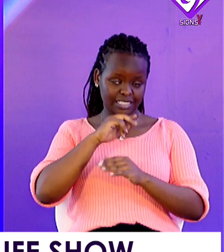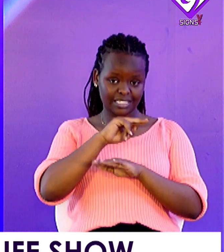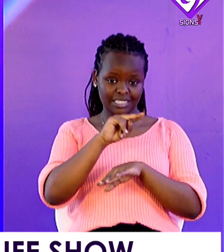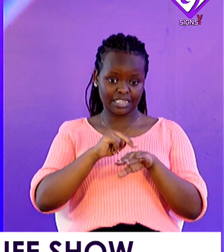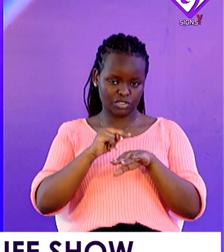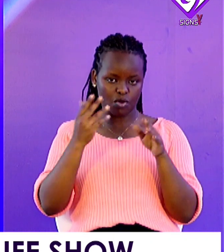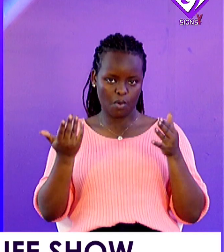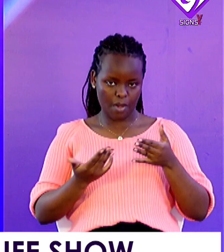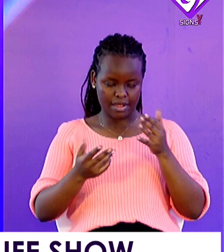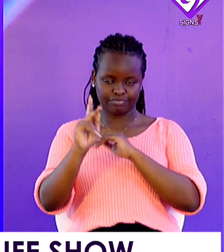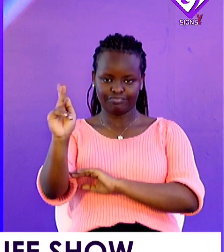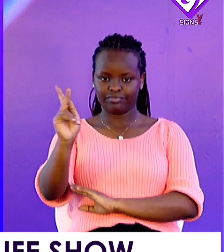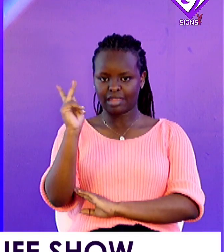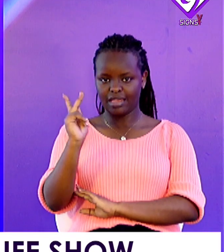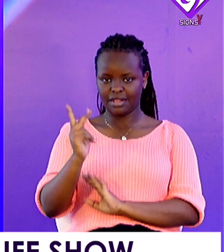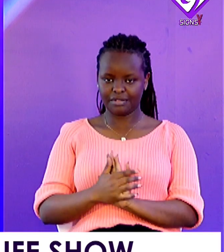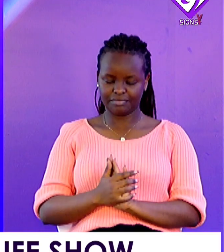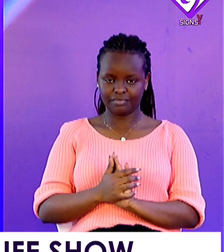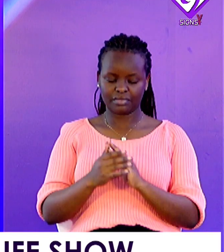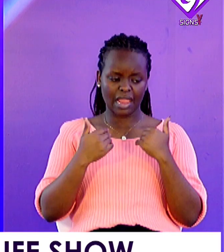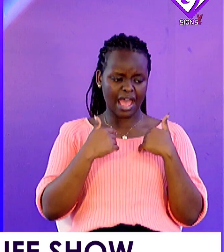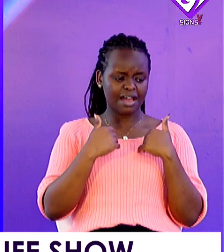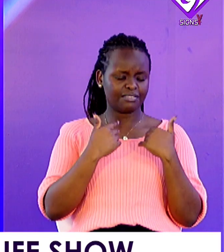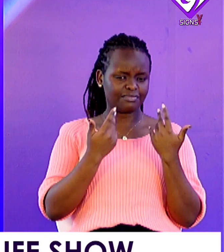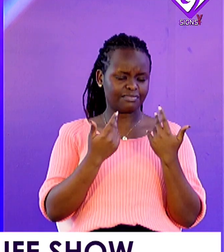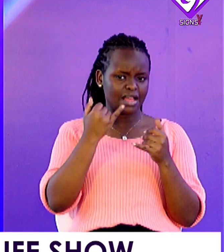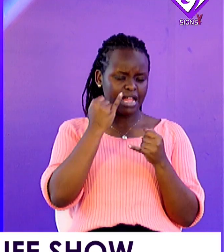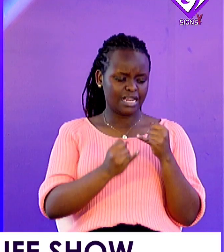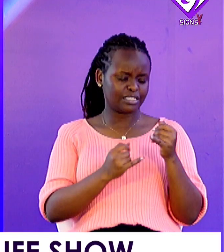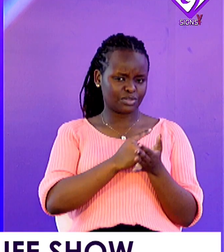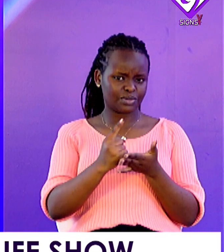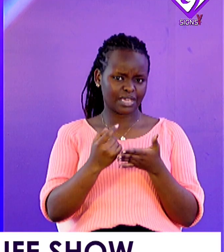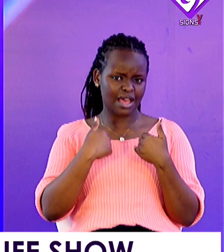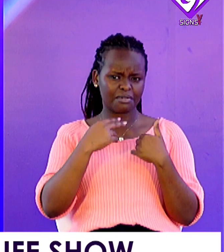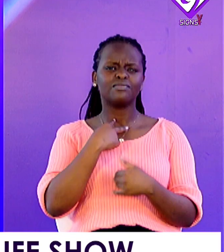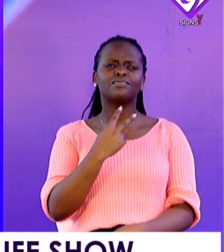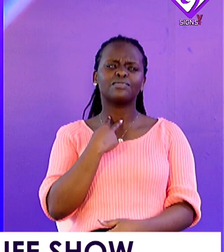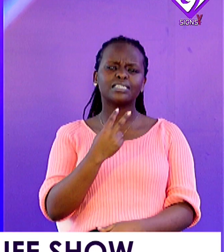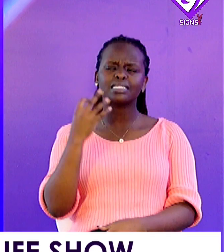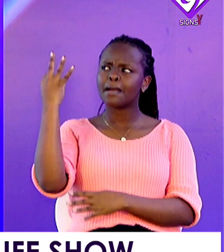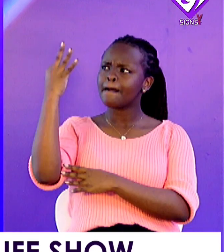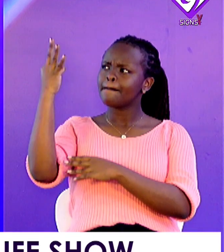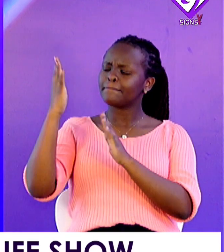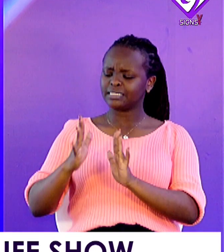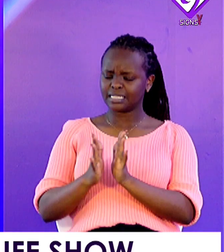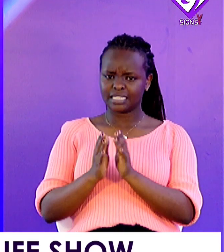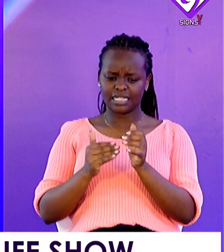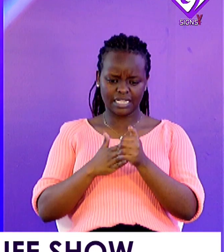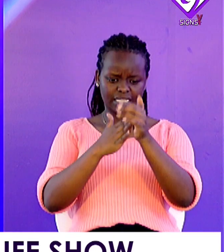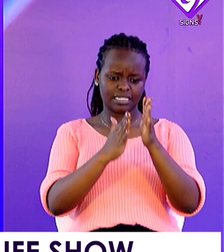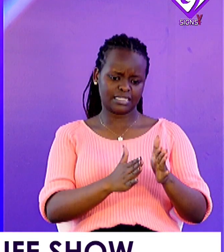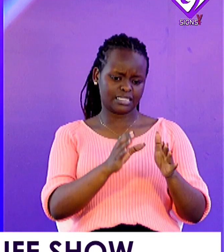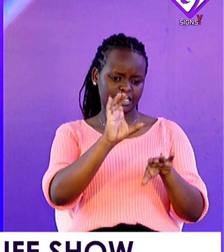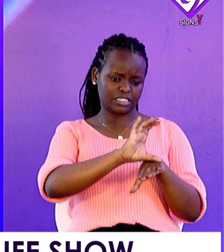of Kenya. So there was some cry last week, some voice, some pastors, some leaders in the